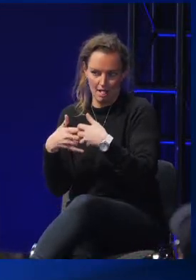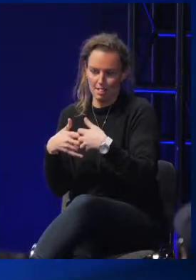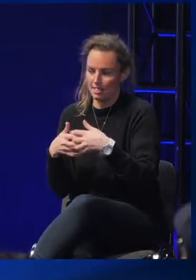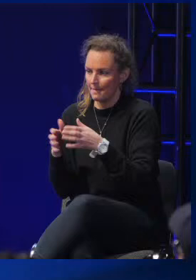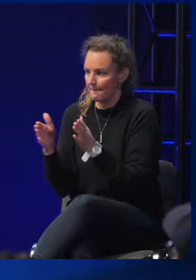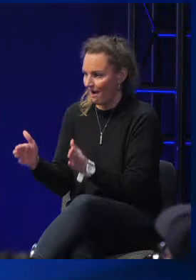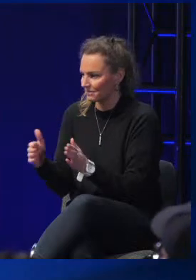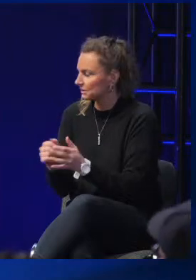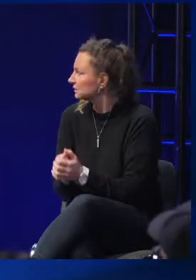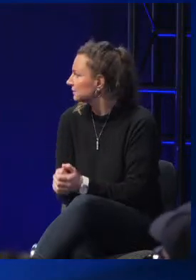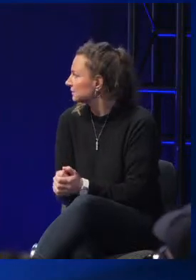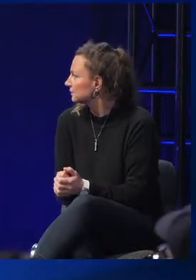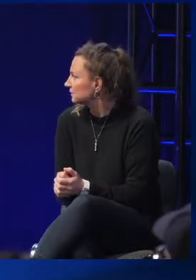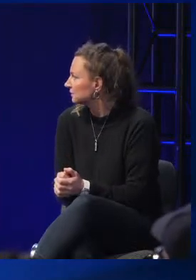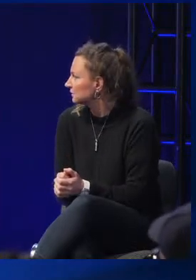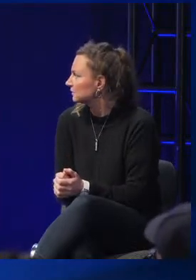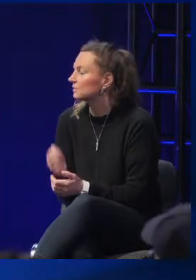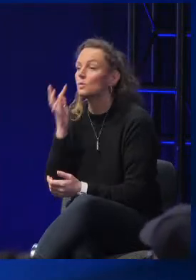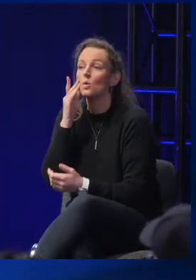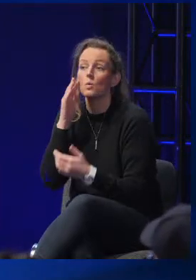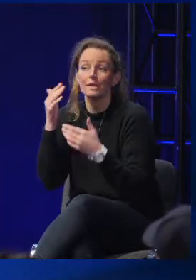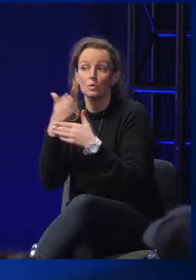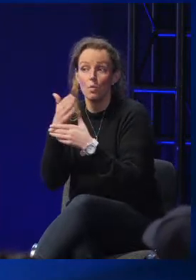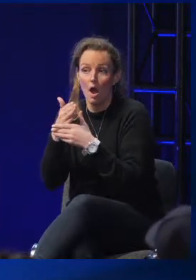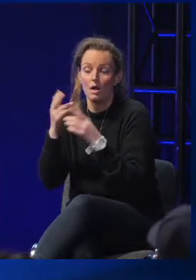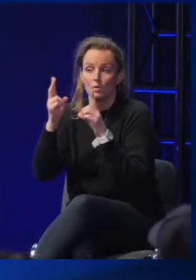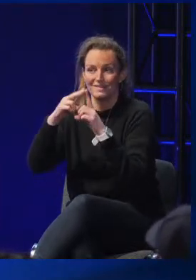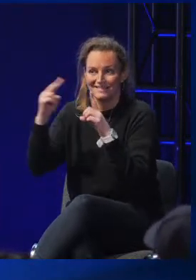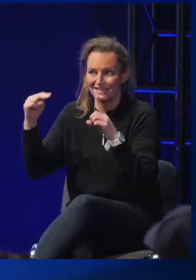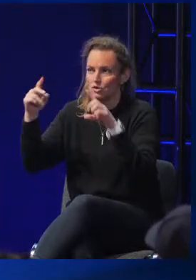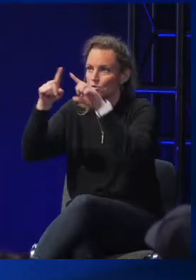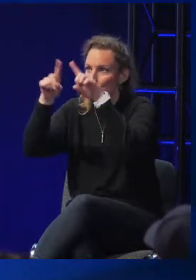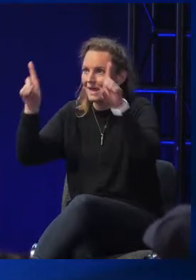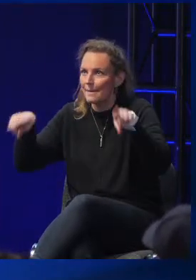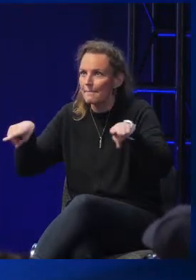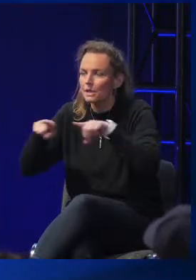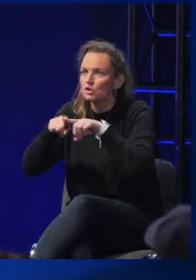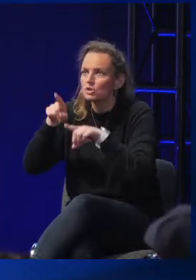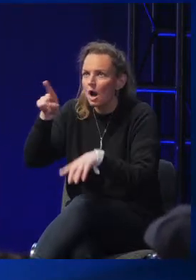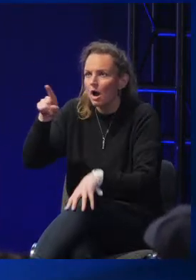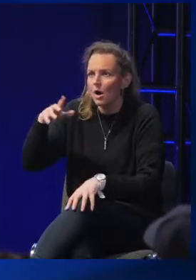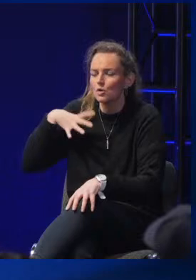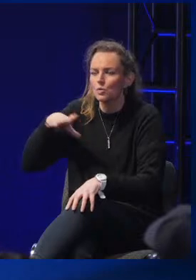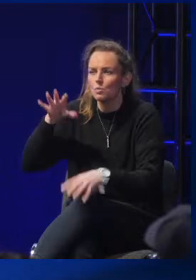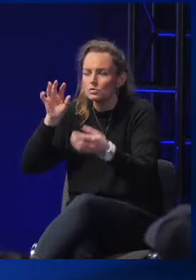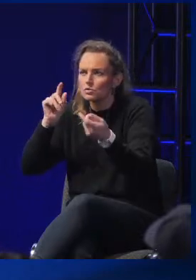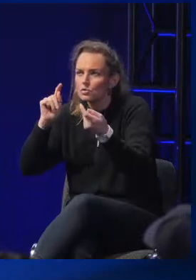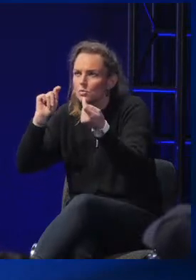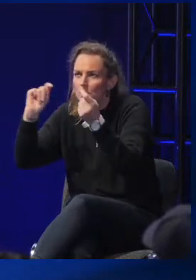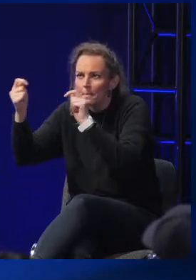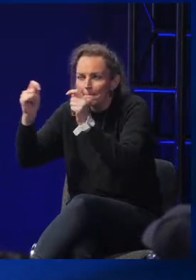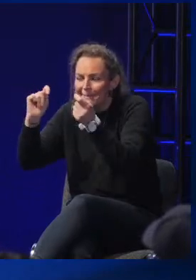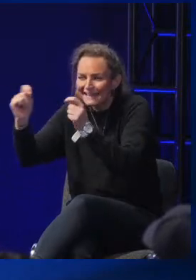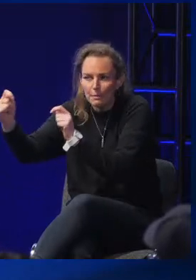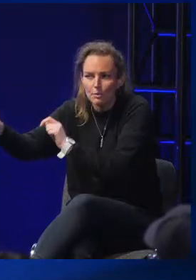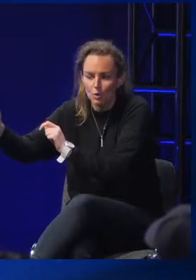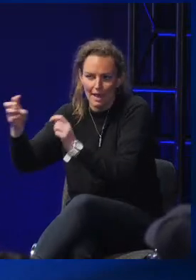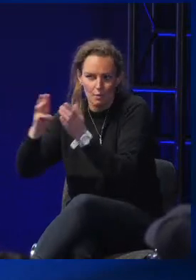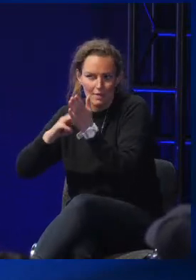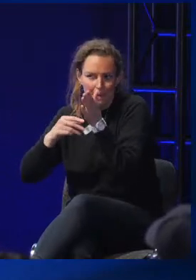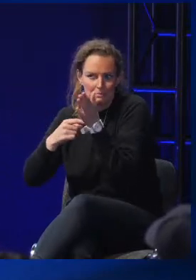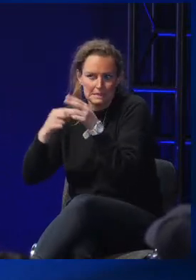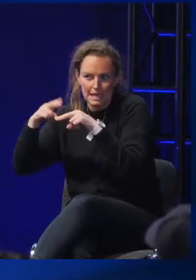guess when you work with digital image, you might want to manipulate with MTF of the image that you